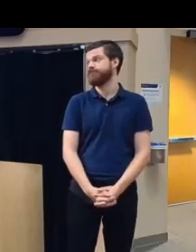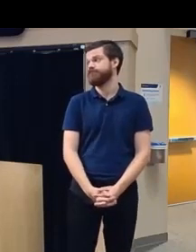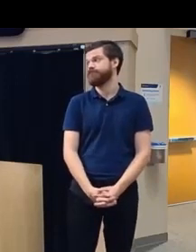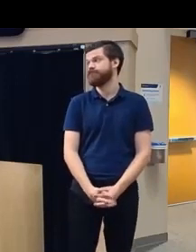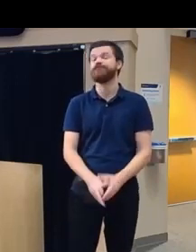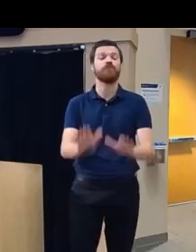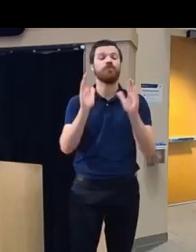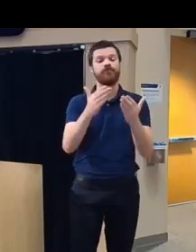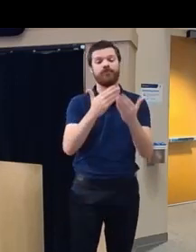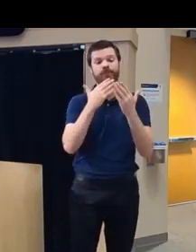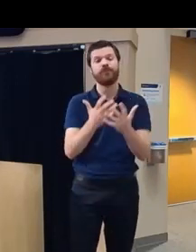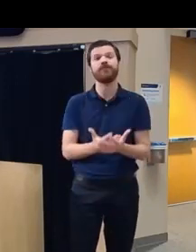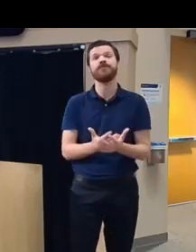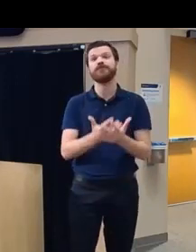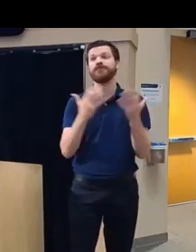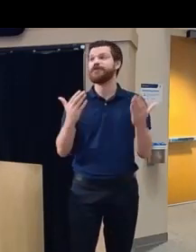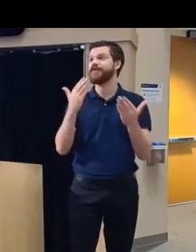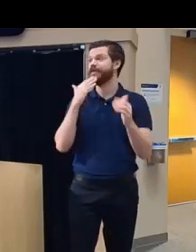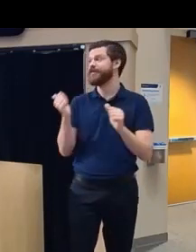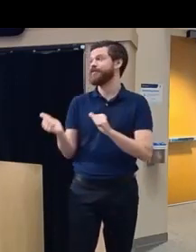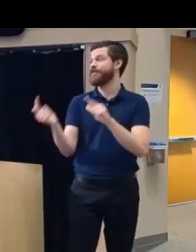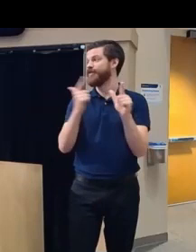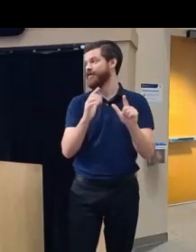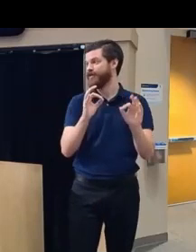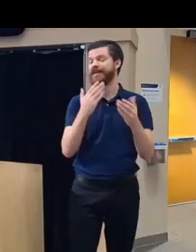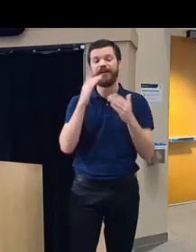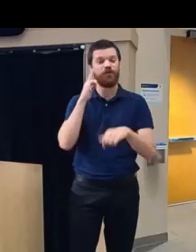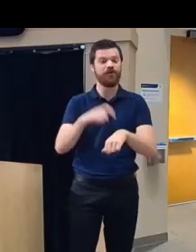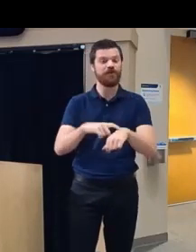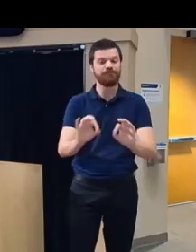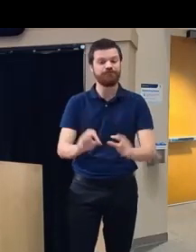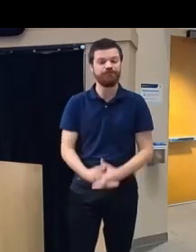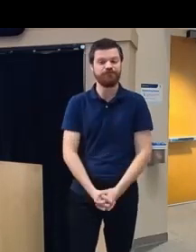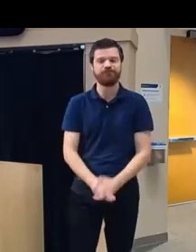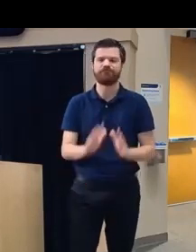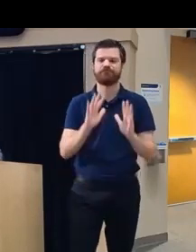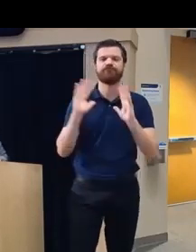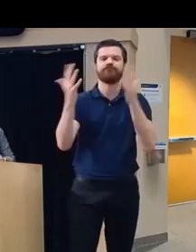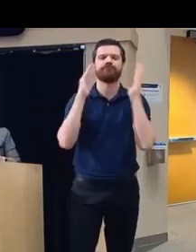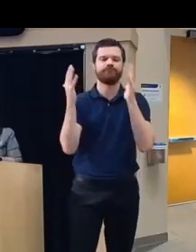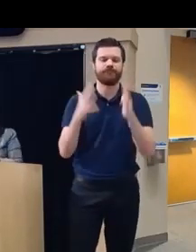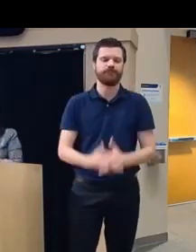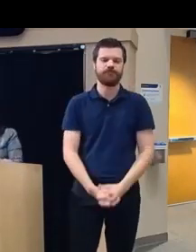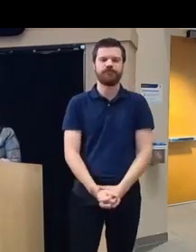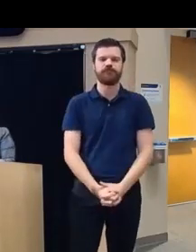Okay, wonderful. Thank you so much. Thank you all. Melissa. Appreciate your time. Okay.